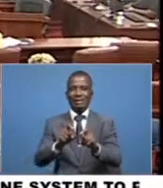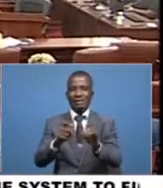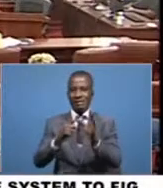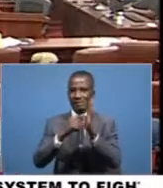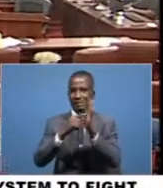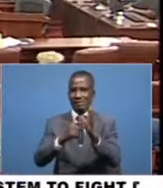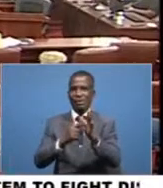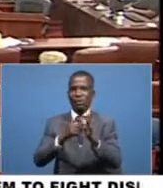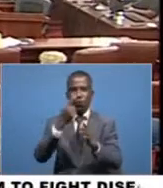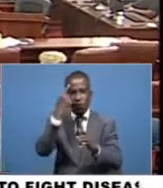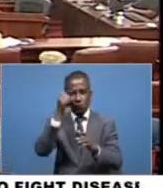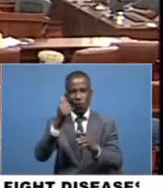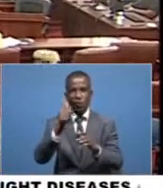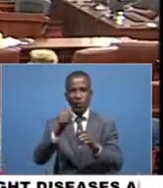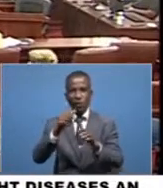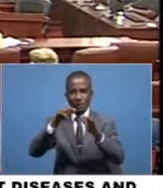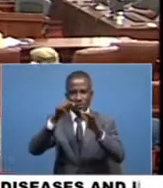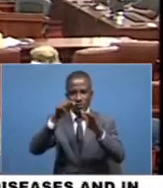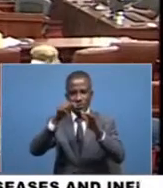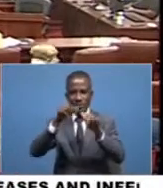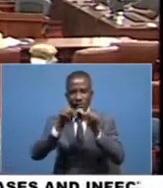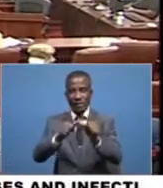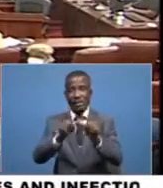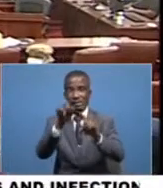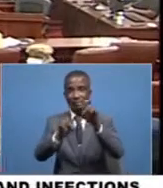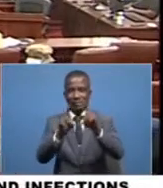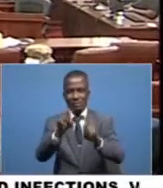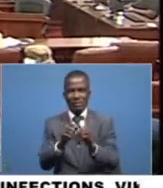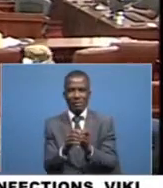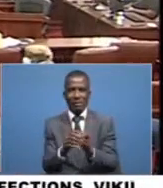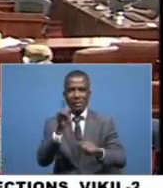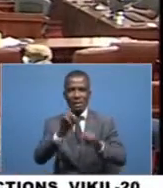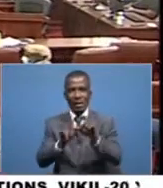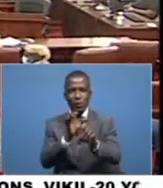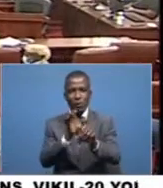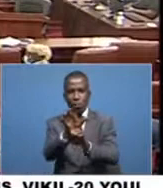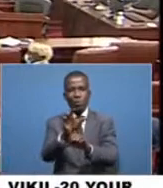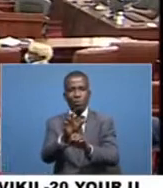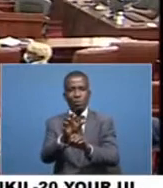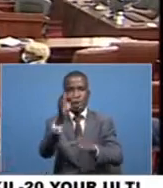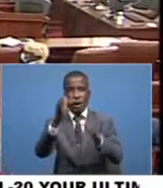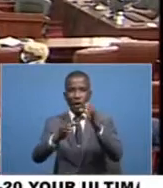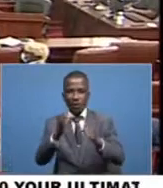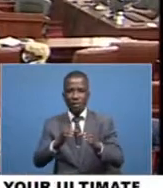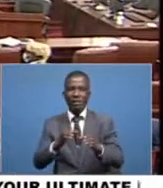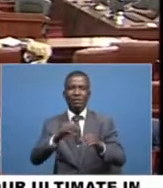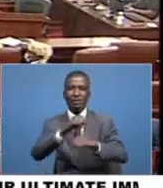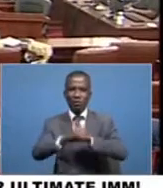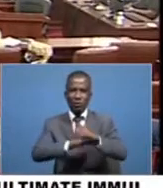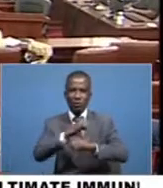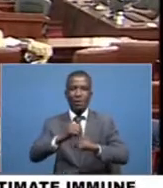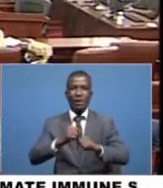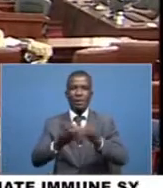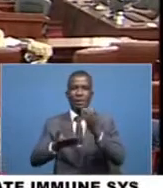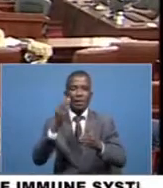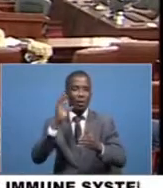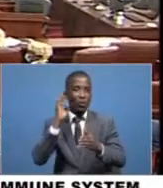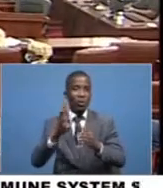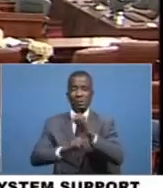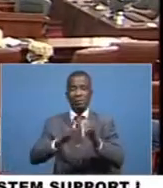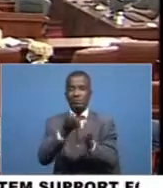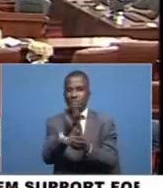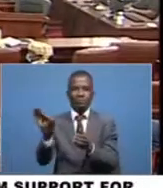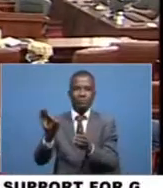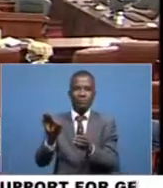for cross-examination. Such a witness cannot be compelled by the court to appear for cross-examination. He suffers the penalty of the evidence being